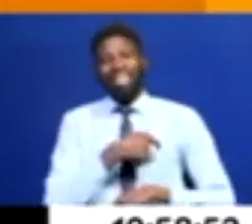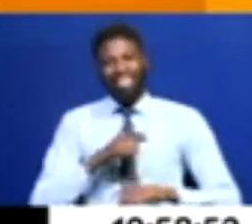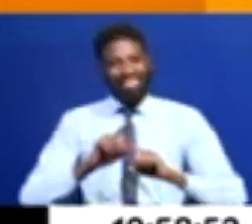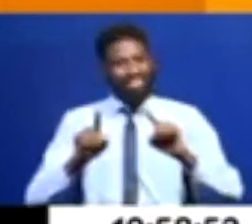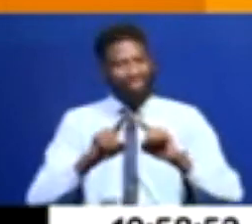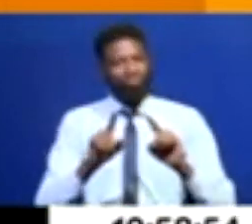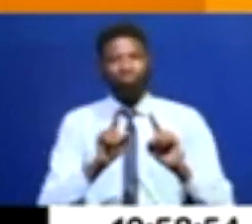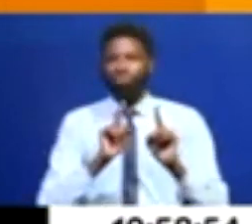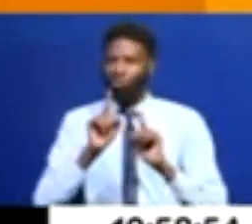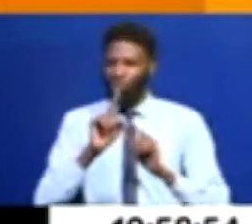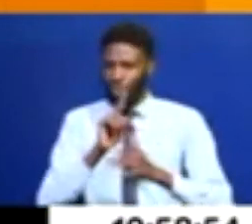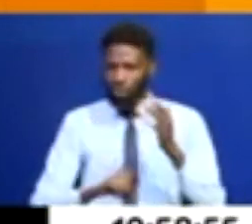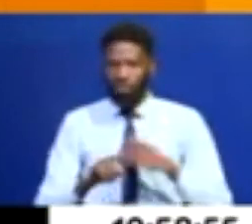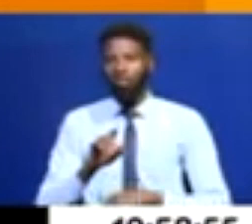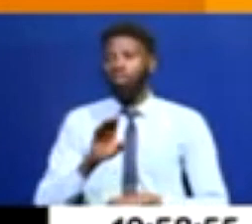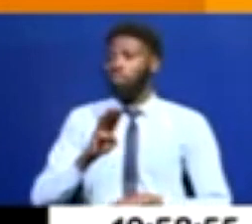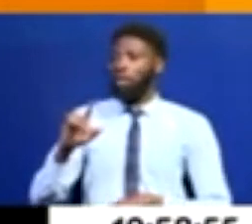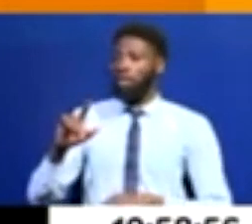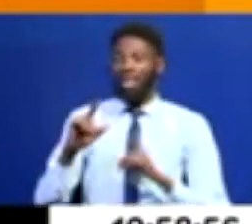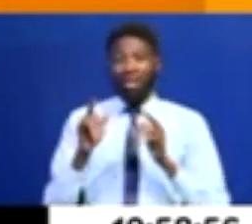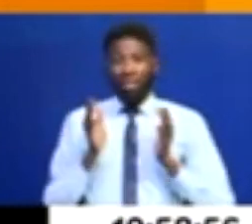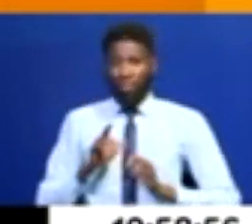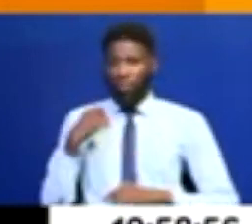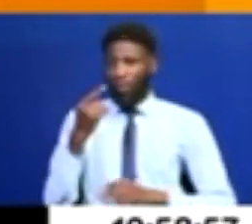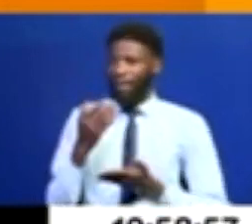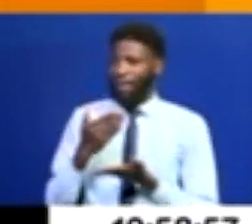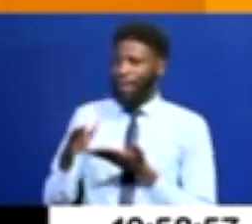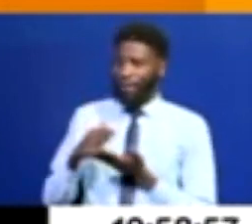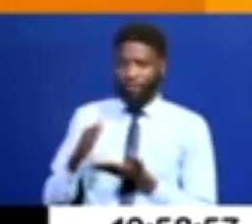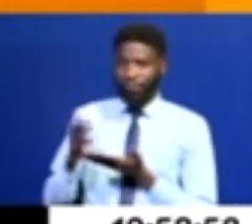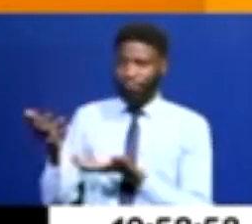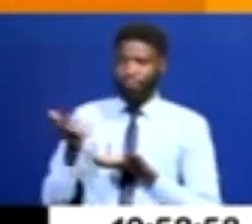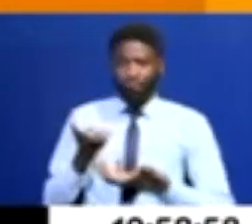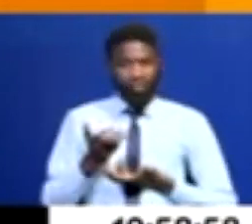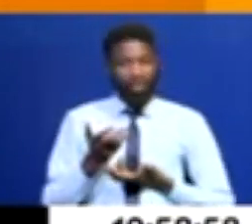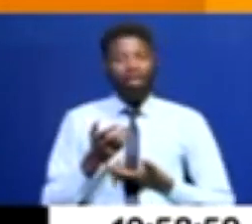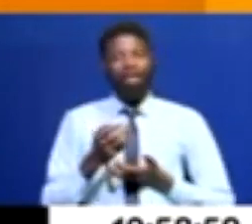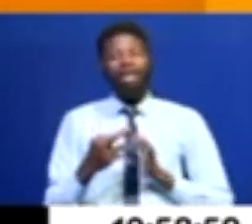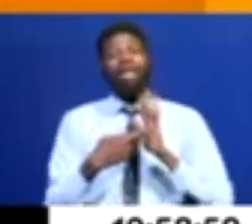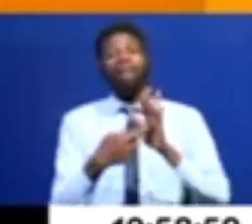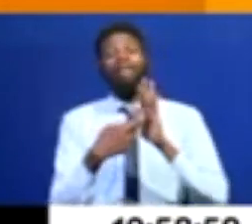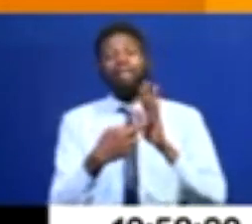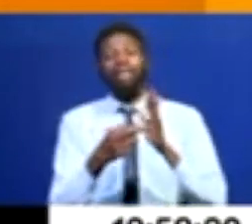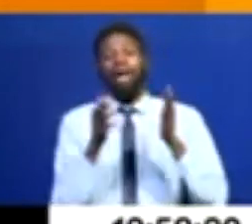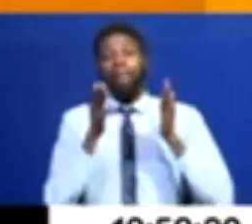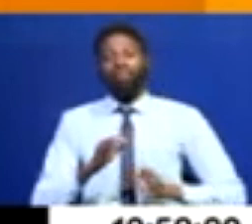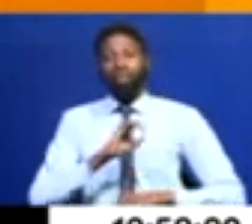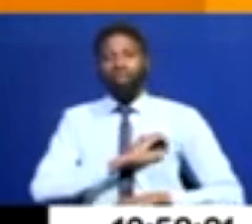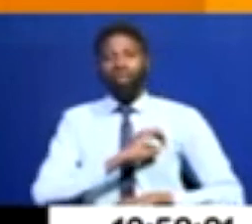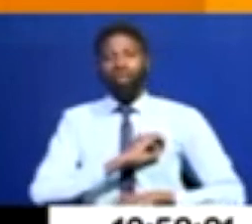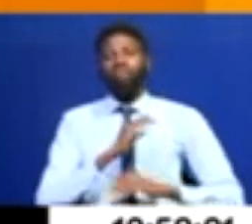bill proposes that a person who receives rental income on behalf of the owner of the premises shall deduct tax